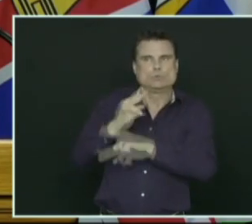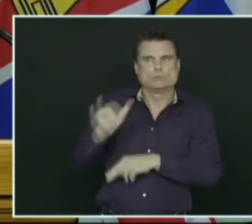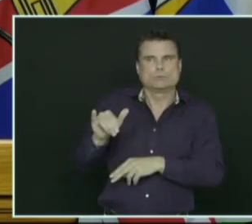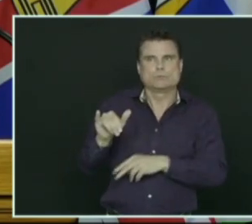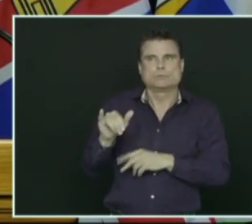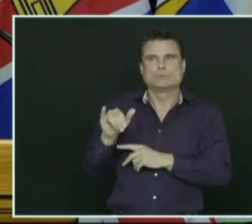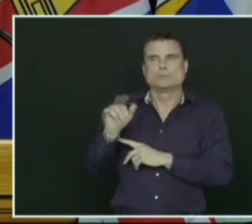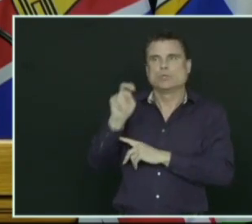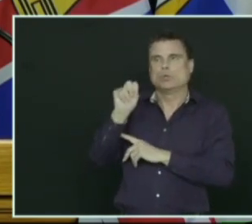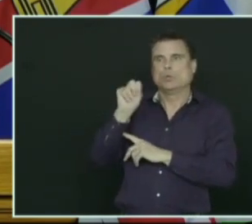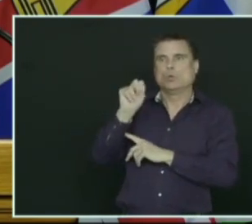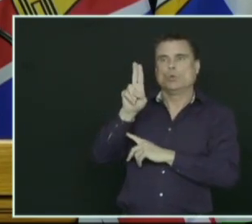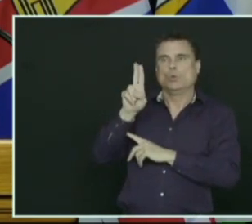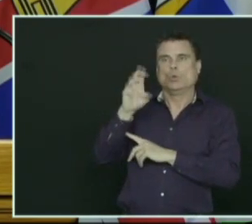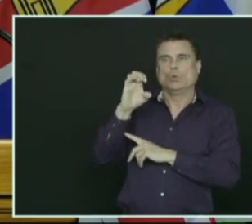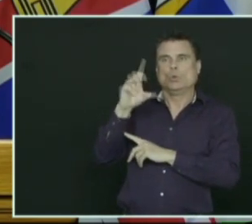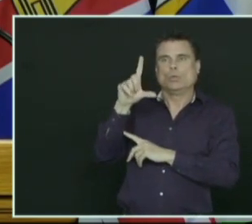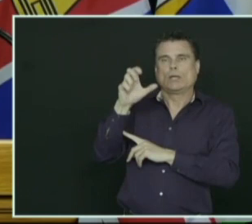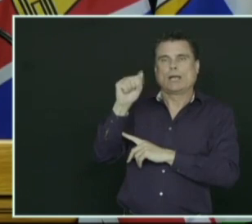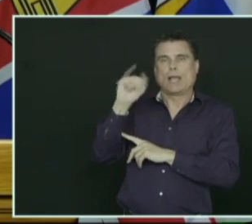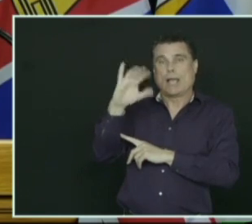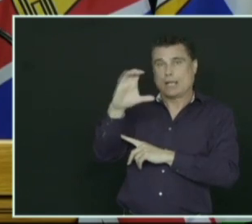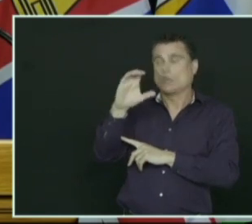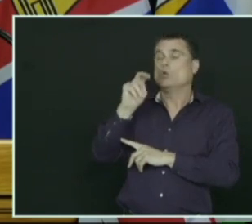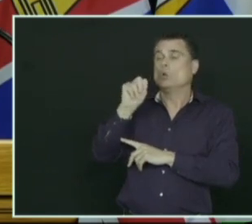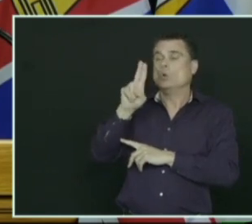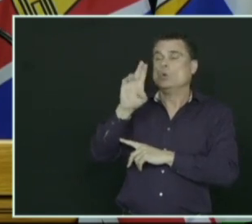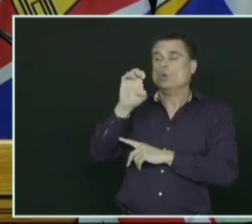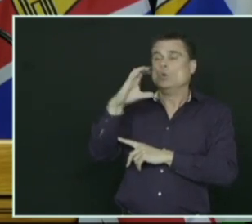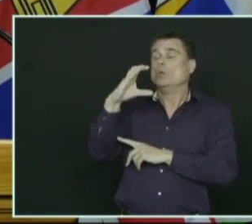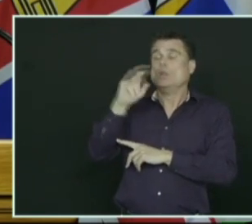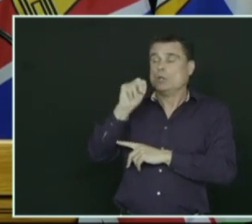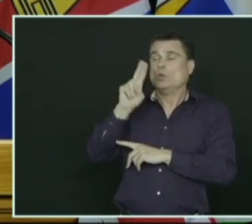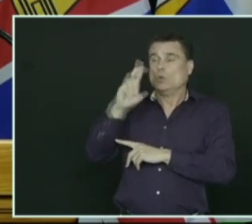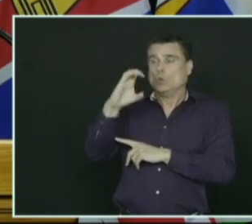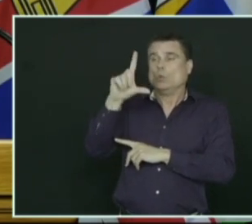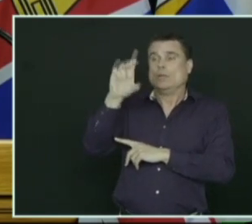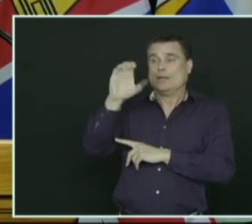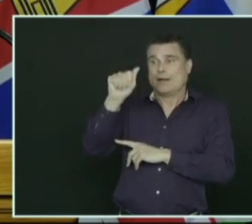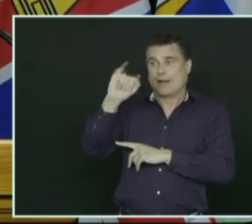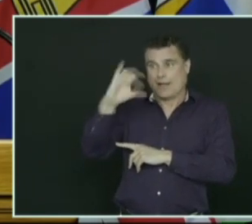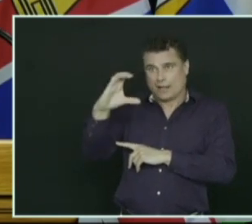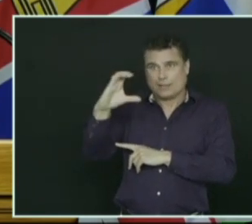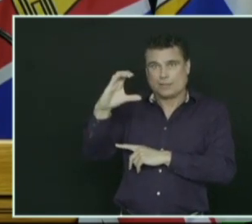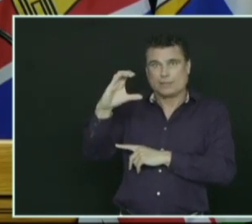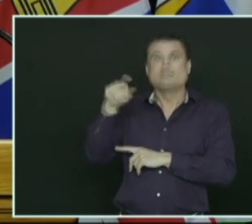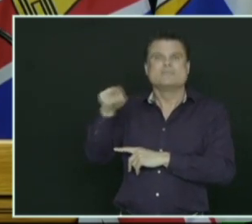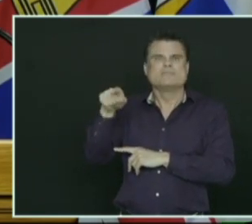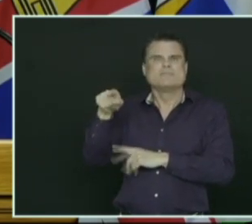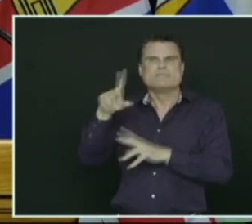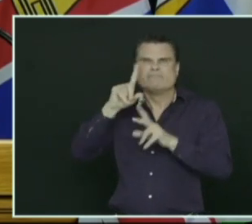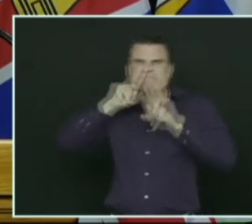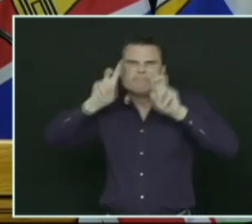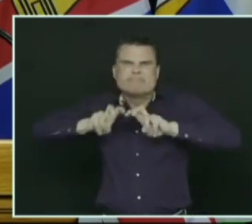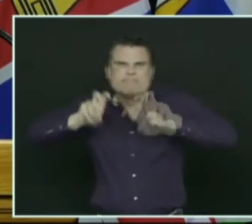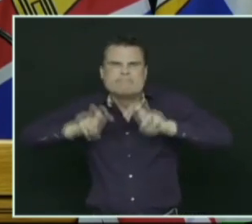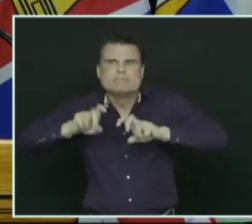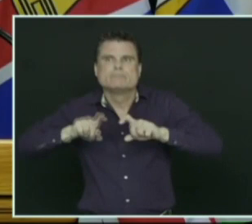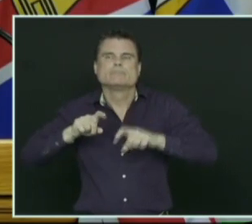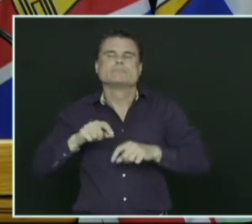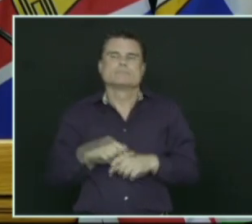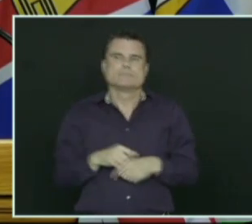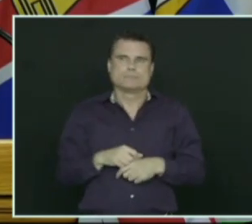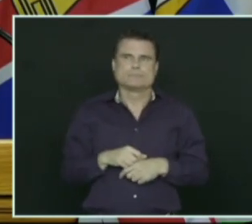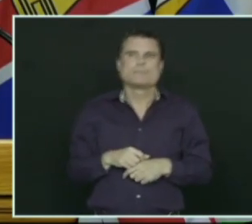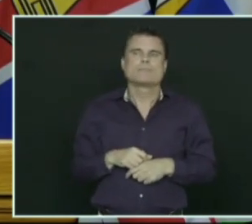to do that we're deploying. The other thing that we understand from the Spartan tests is the initial ones are also already